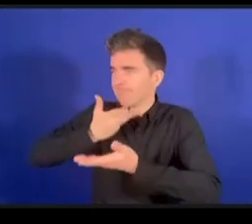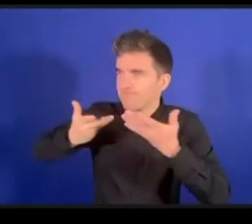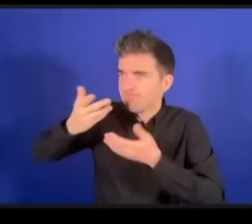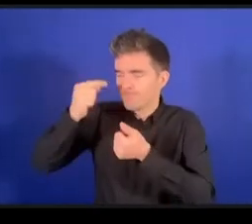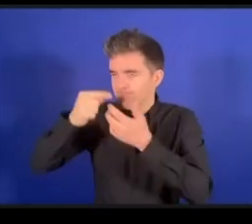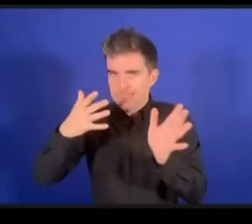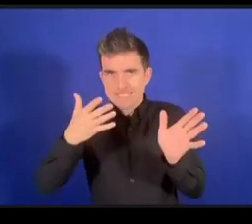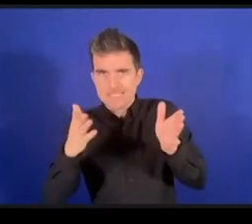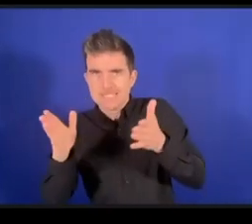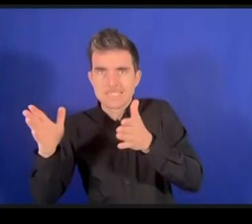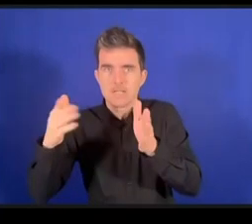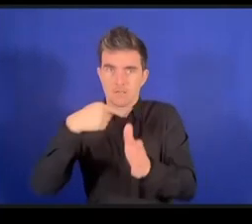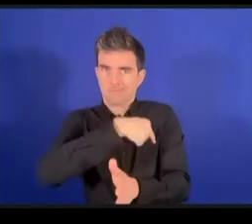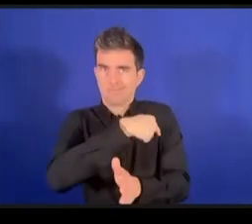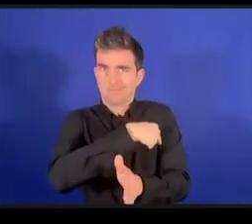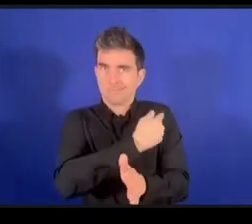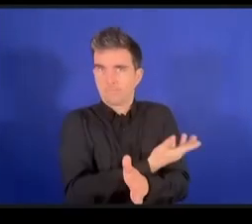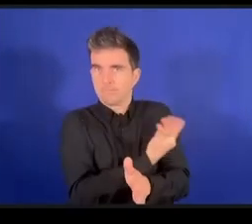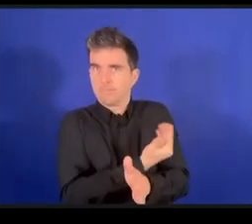for